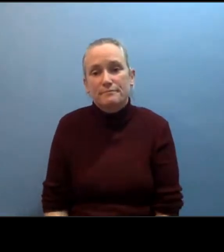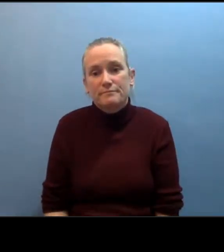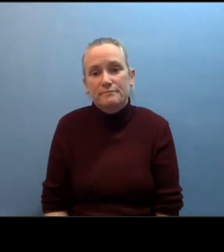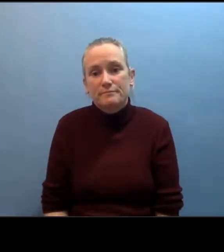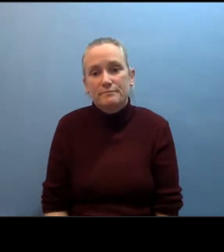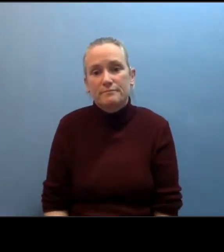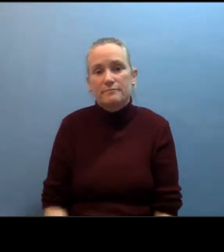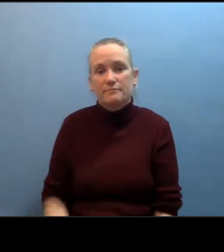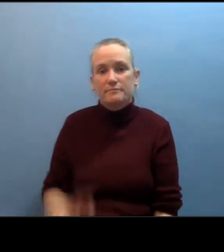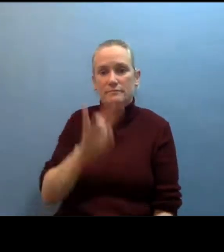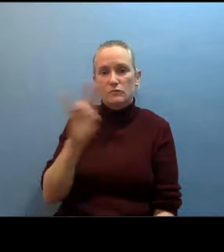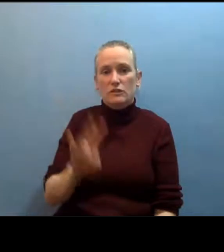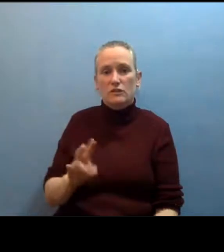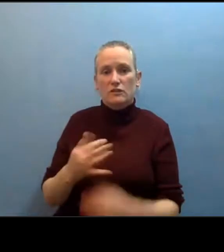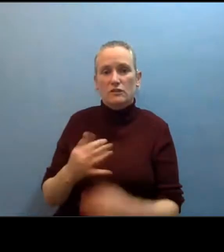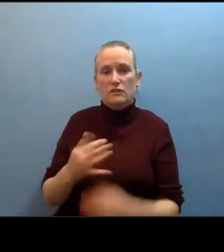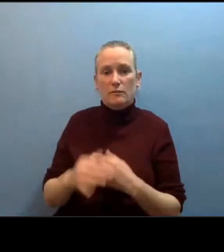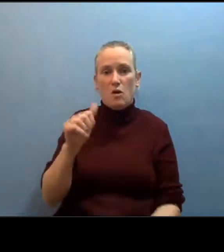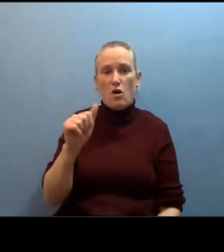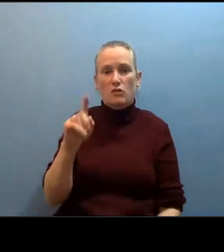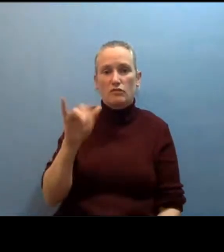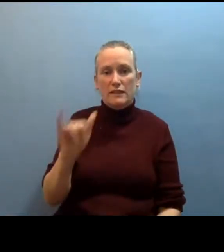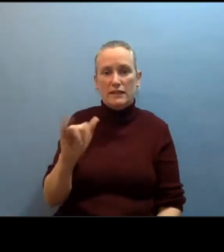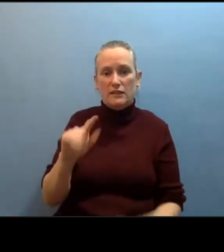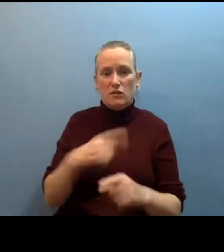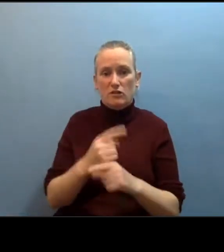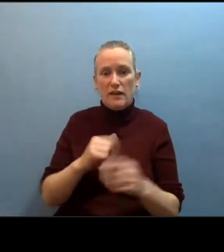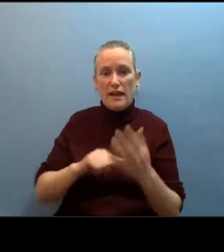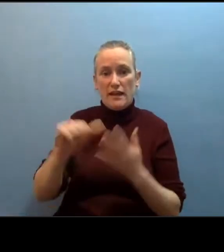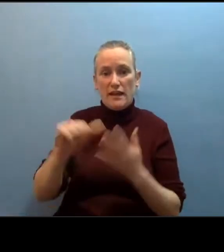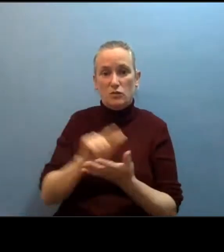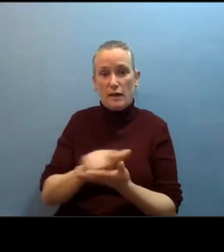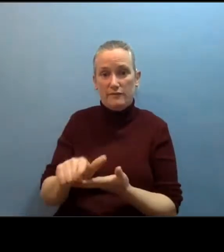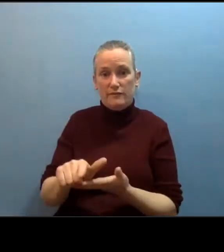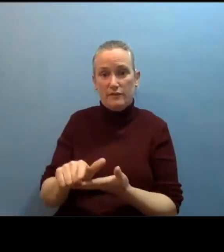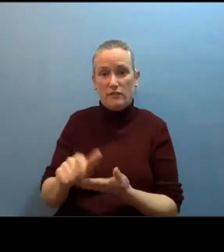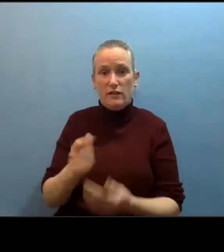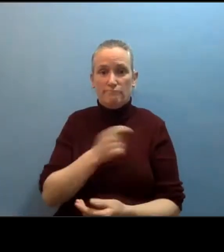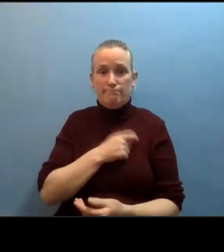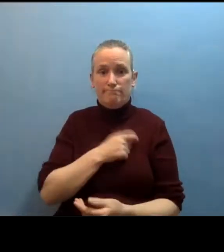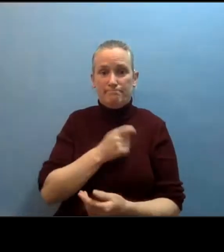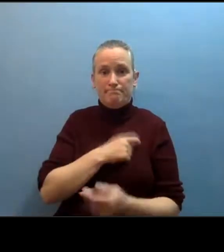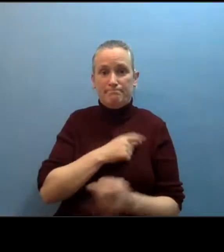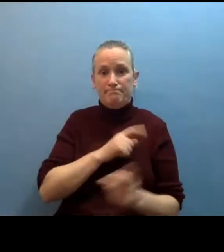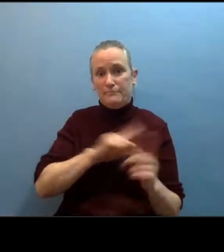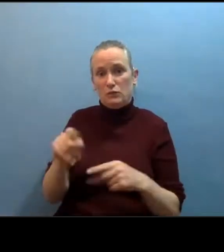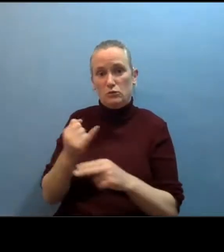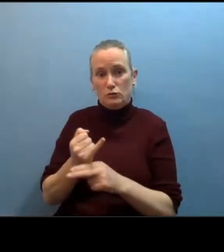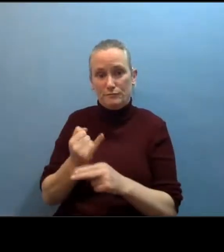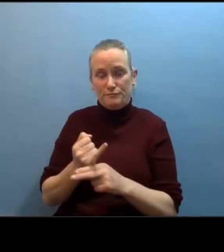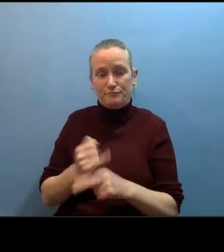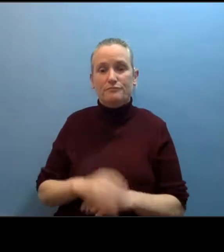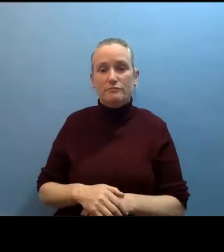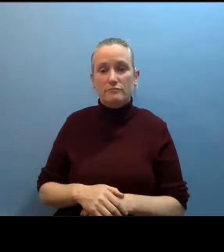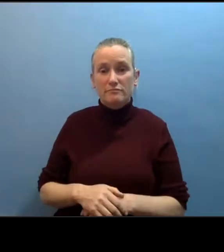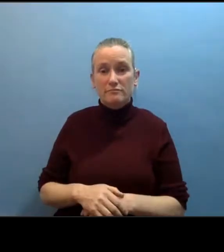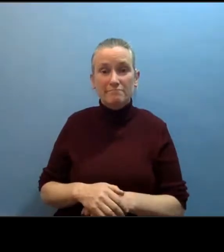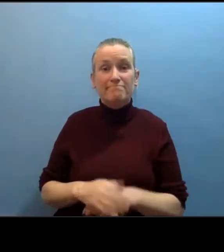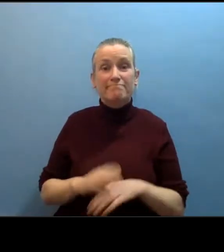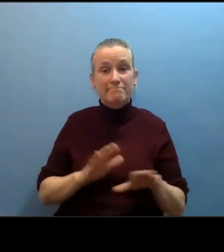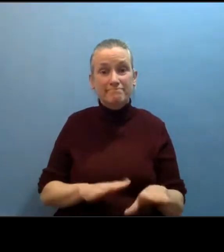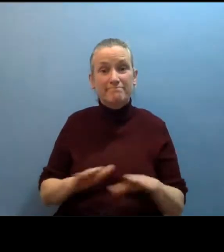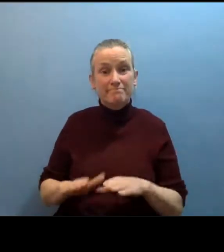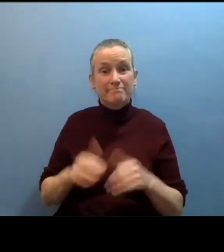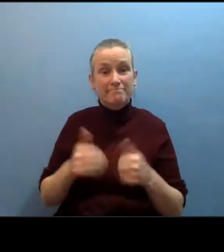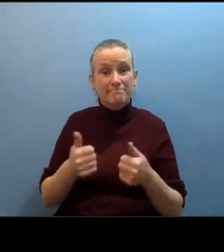Question from Audrey, whose daughter is 12 and has been really anxious about going back to school. She's actually settled in really well, but still